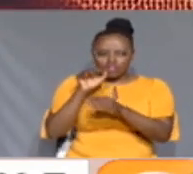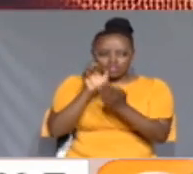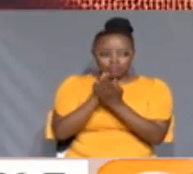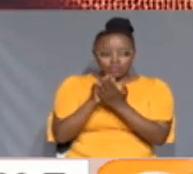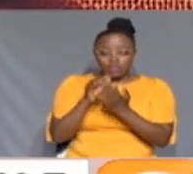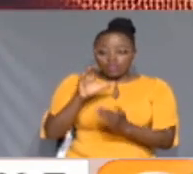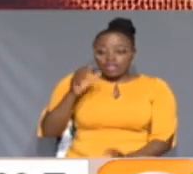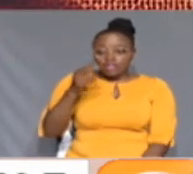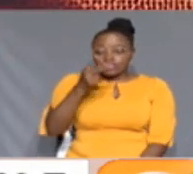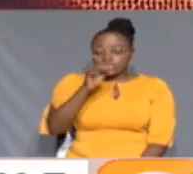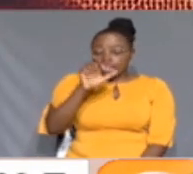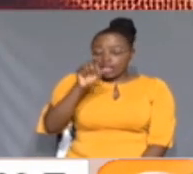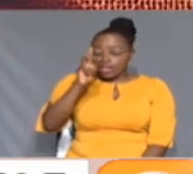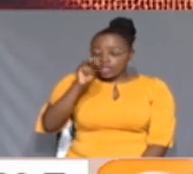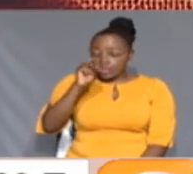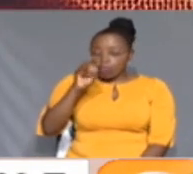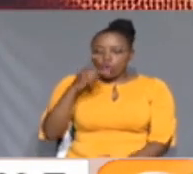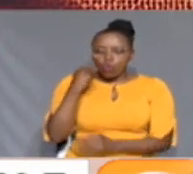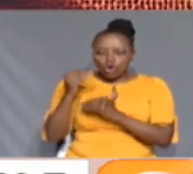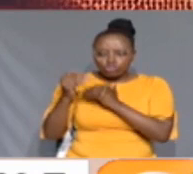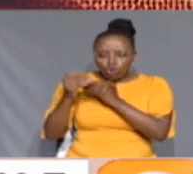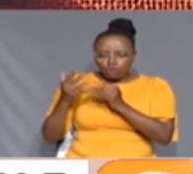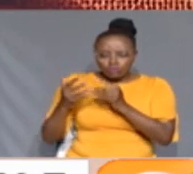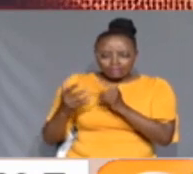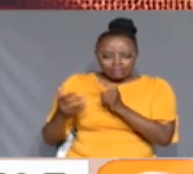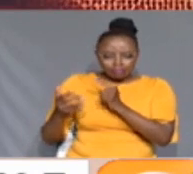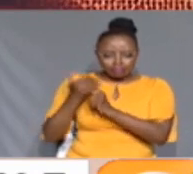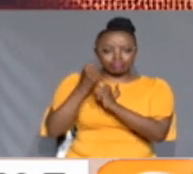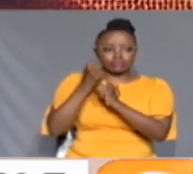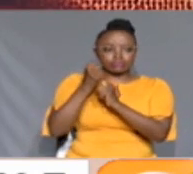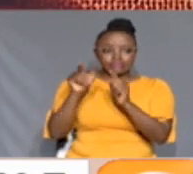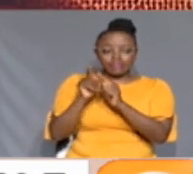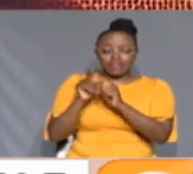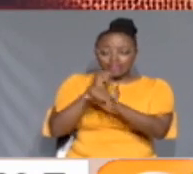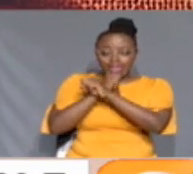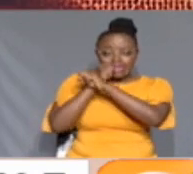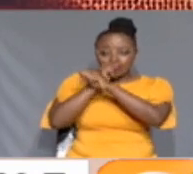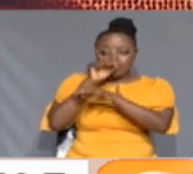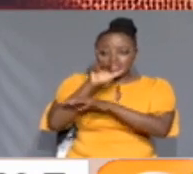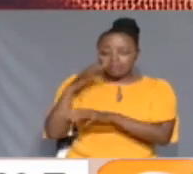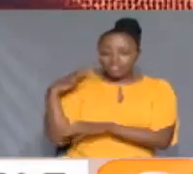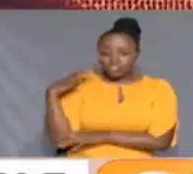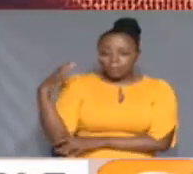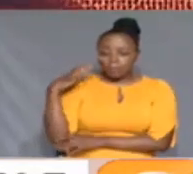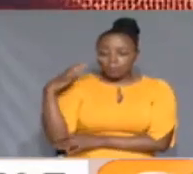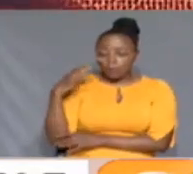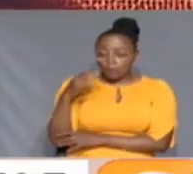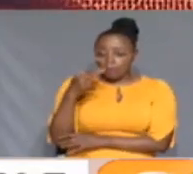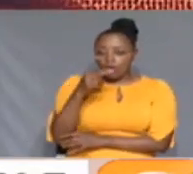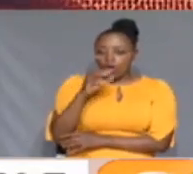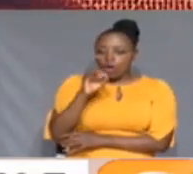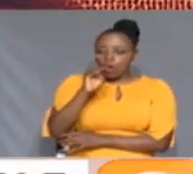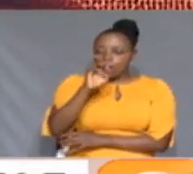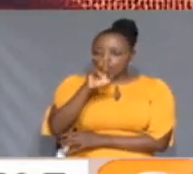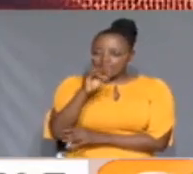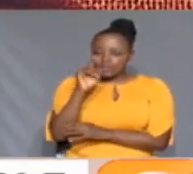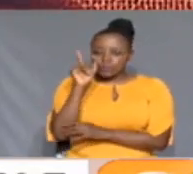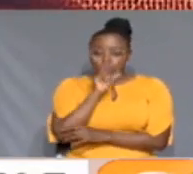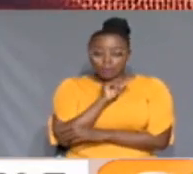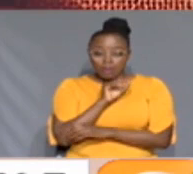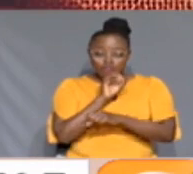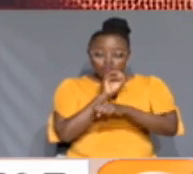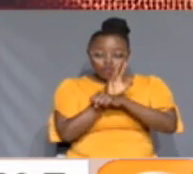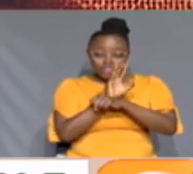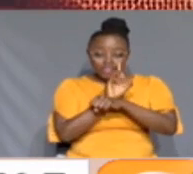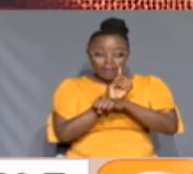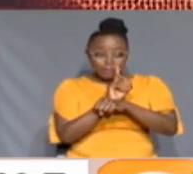Margaret, who threatened to deny her the chance of defending her title. Obiri crossed the finish line in a championship record